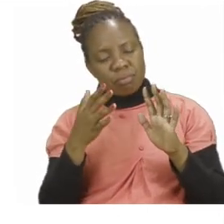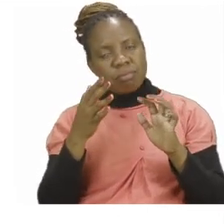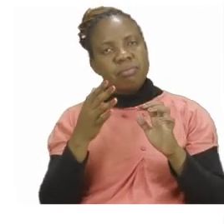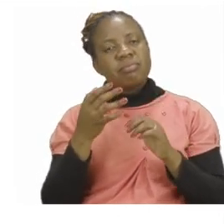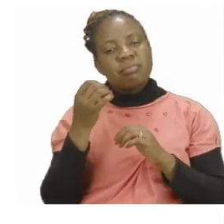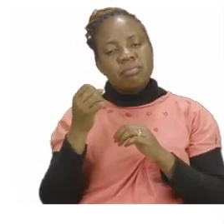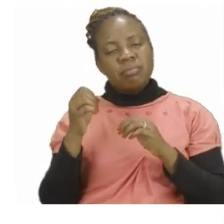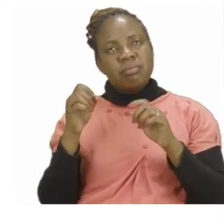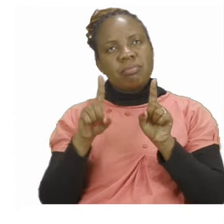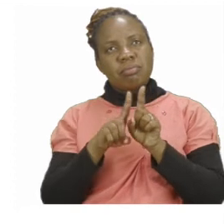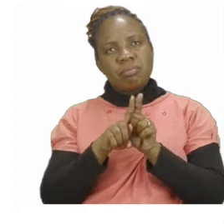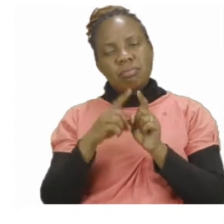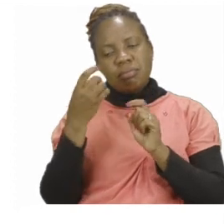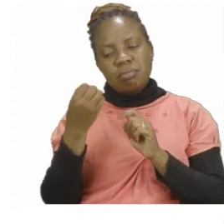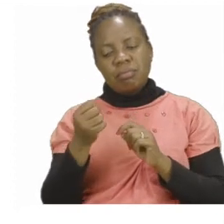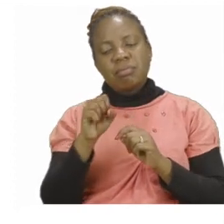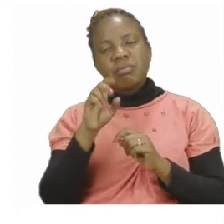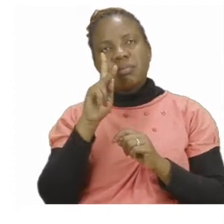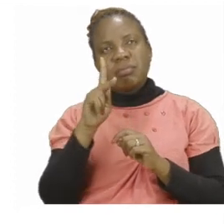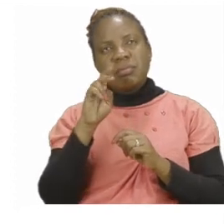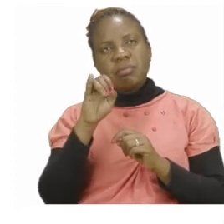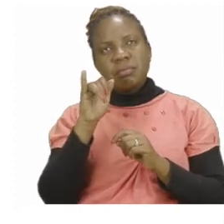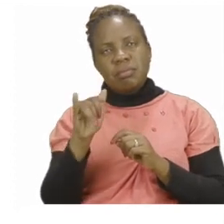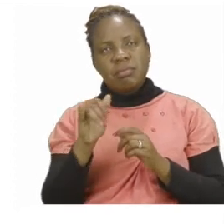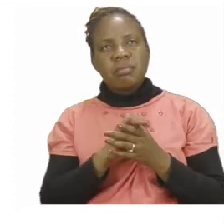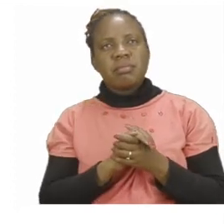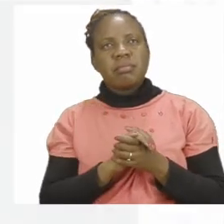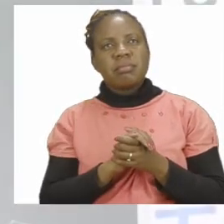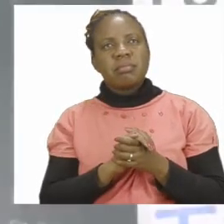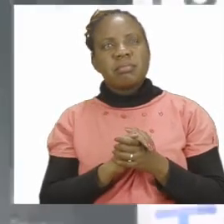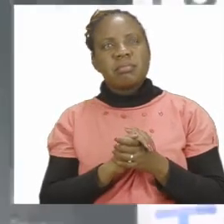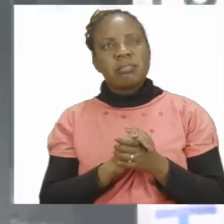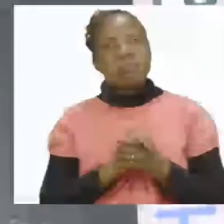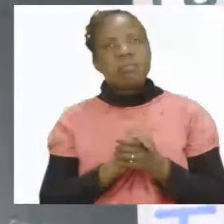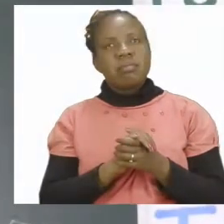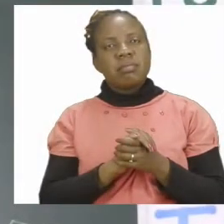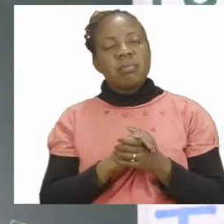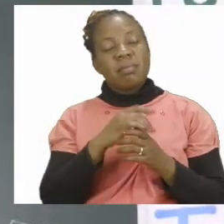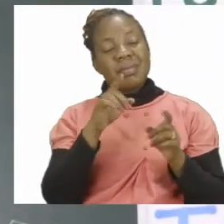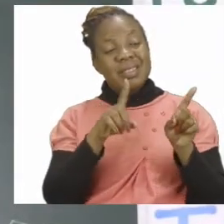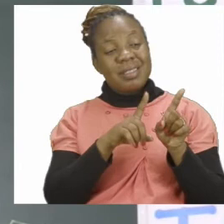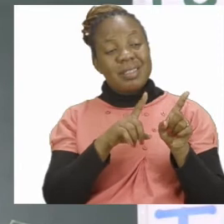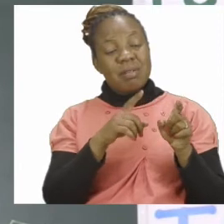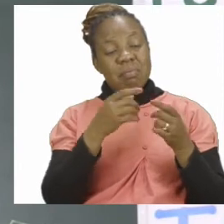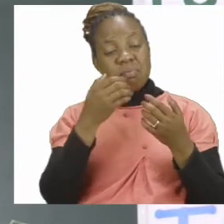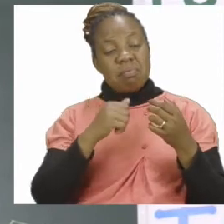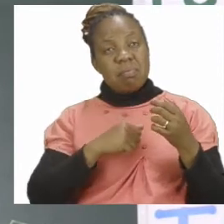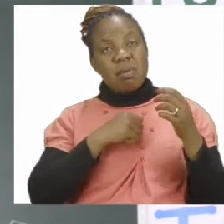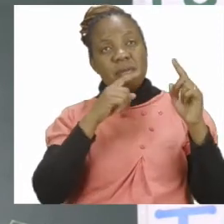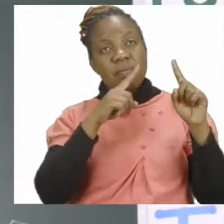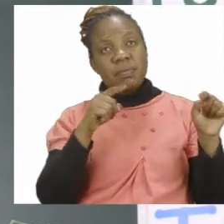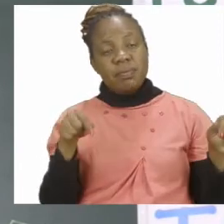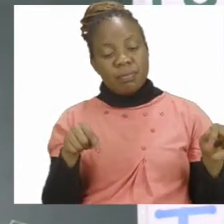remember everyone, the grid that I have on the board is similar to the one on your page. So you will see there